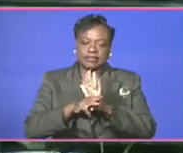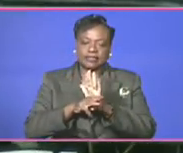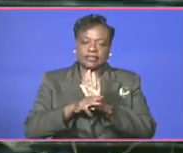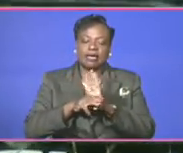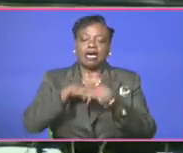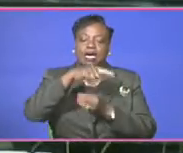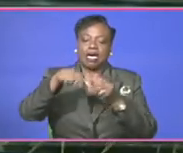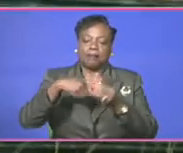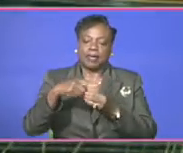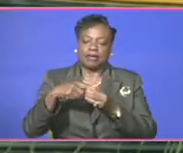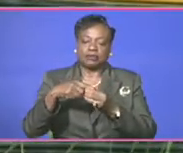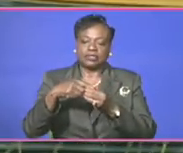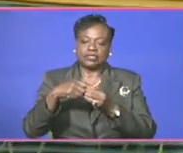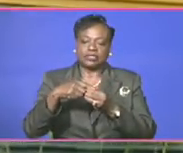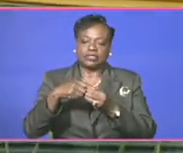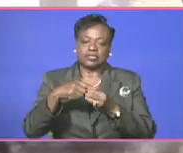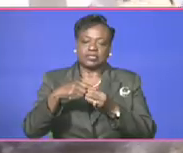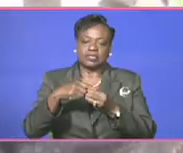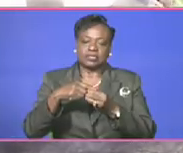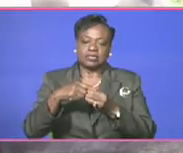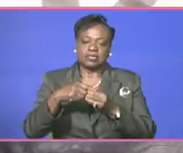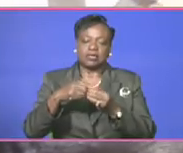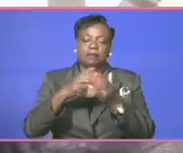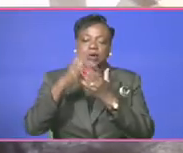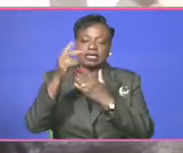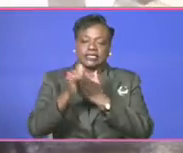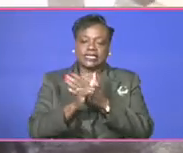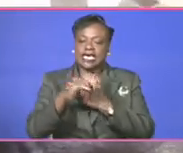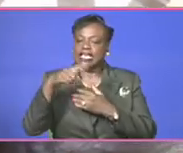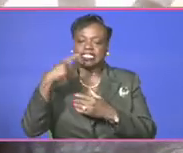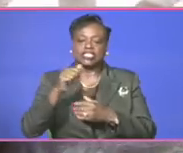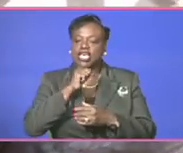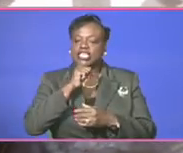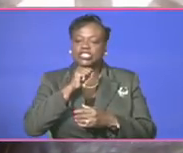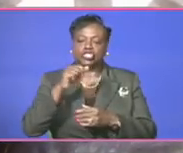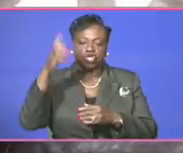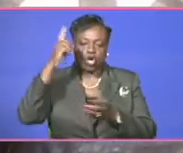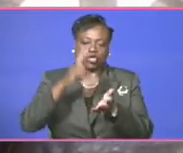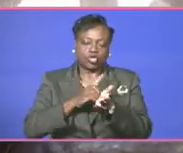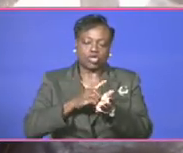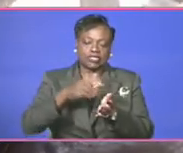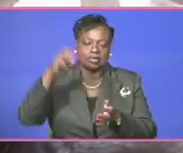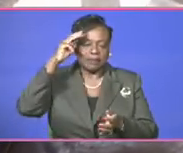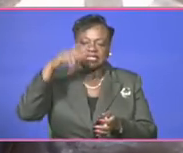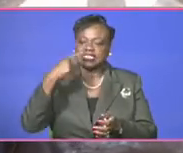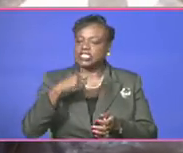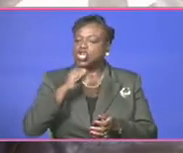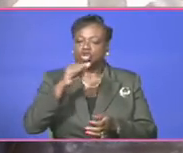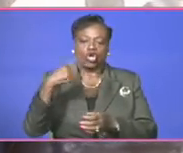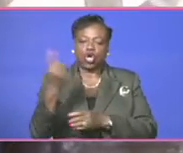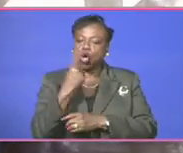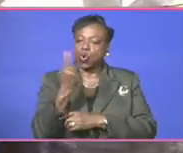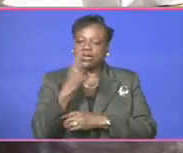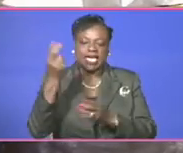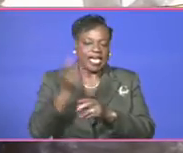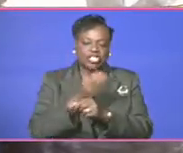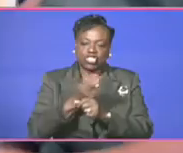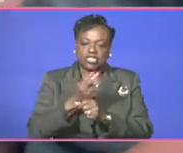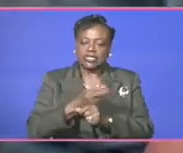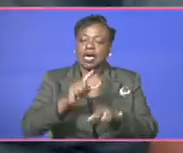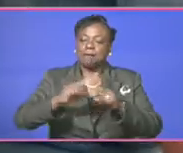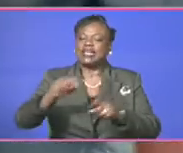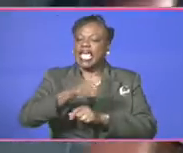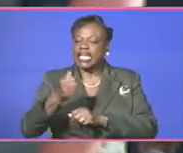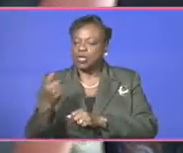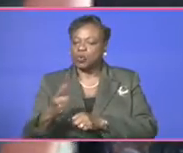year-end deadline for illegals to leave, Dr. Minnis says it's not about Haitians only, but anyone from any country here illegally. The deadline